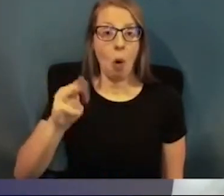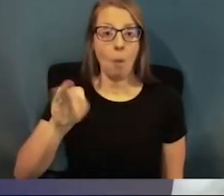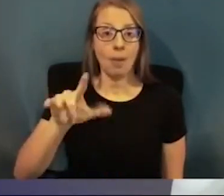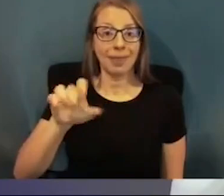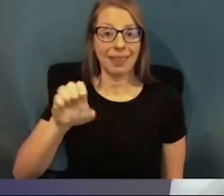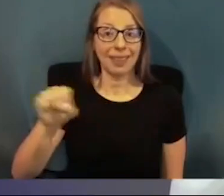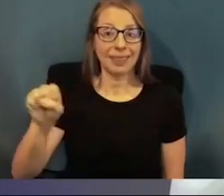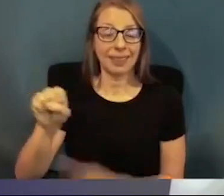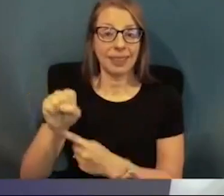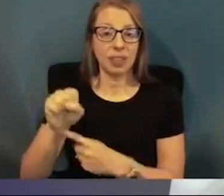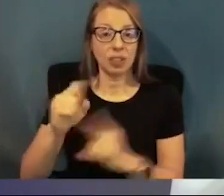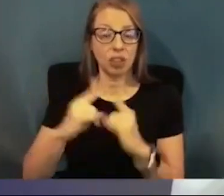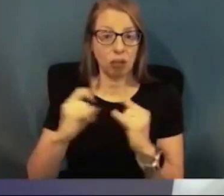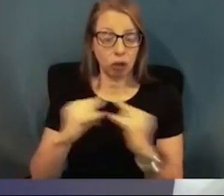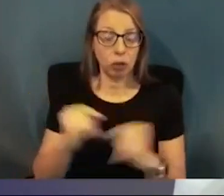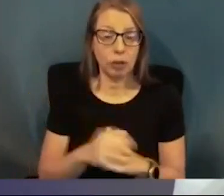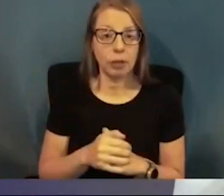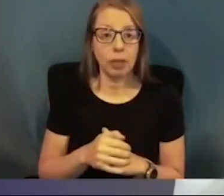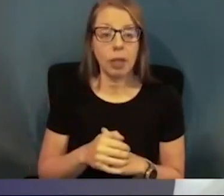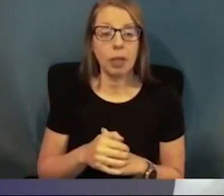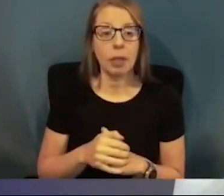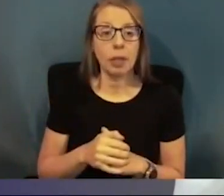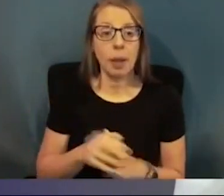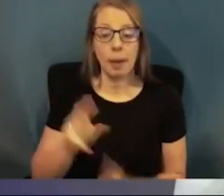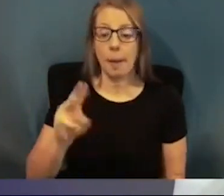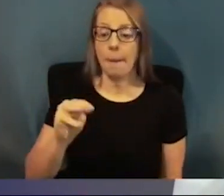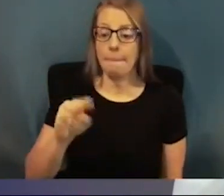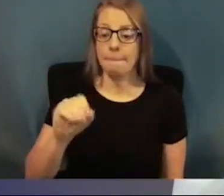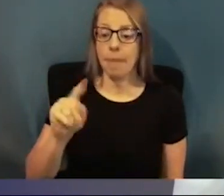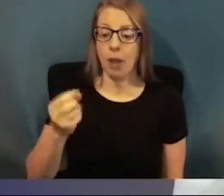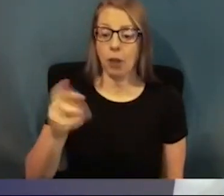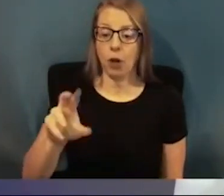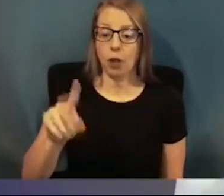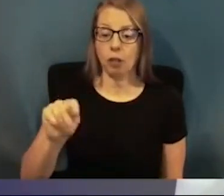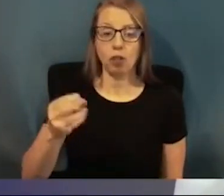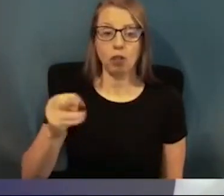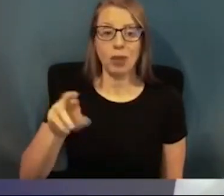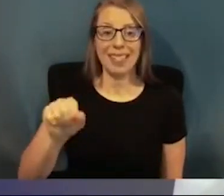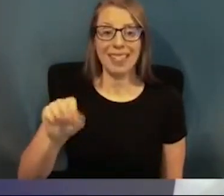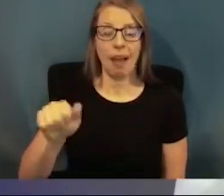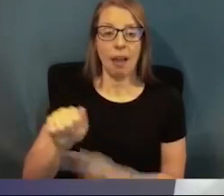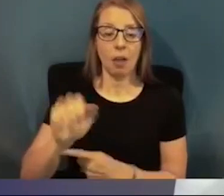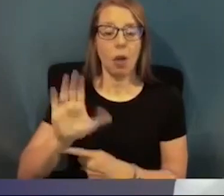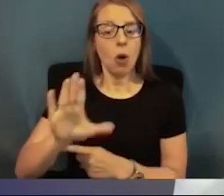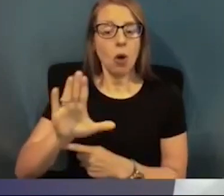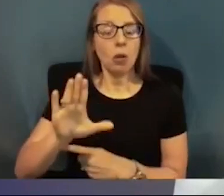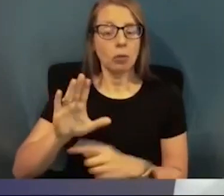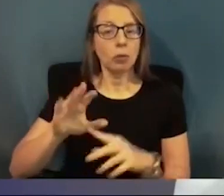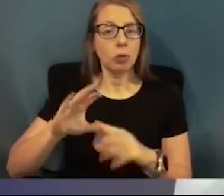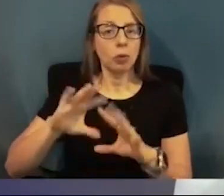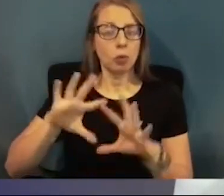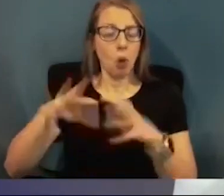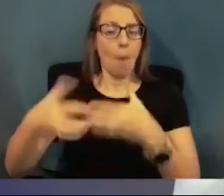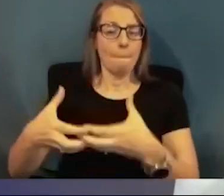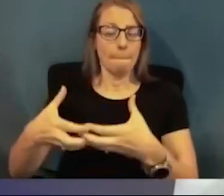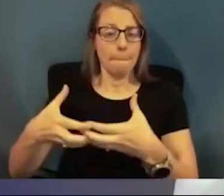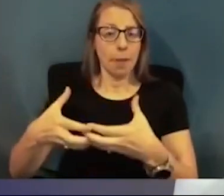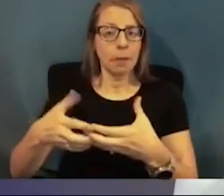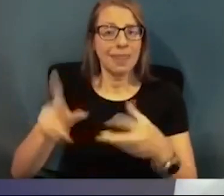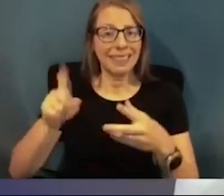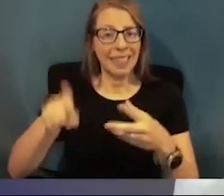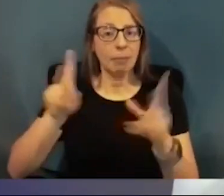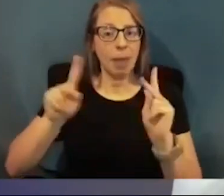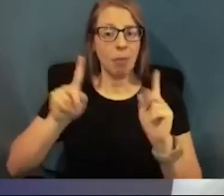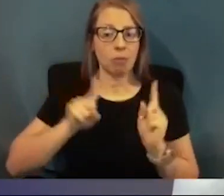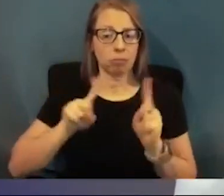the Missionaries of Charity. That's Mother Teresa's group. And our volunteers there stay on site at the homeless shelter